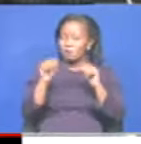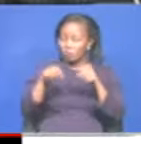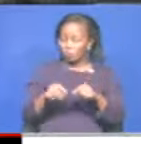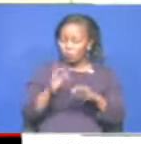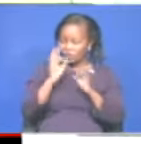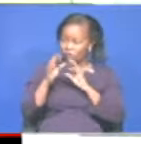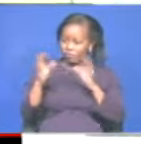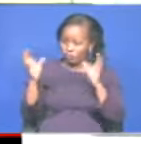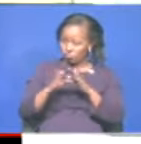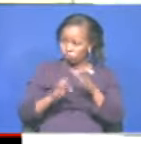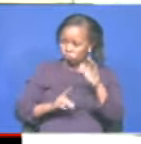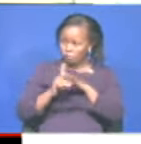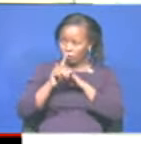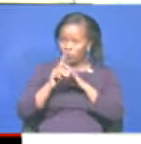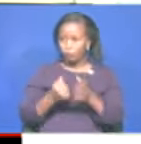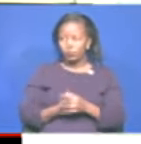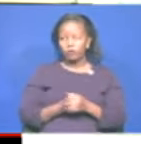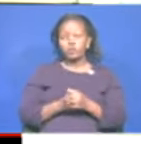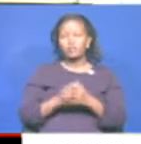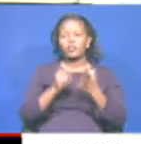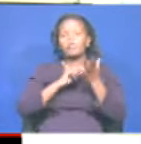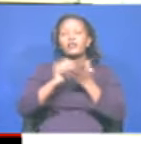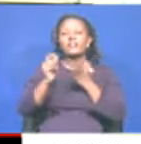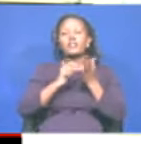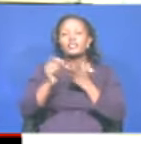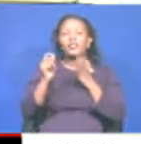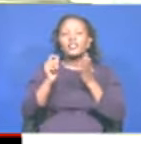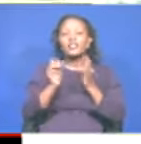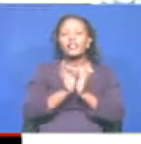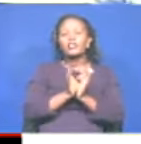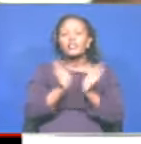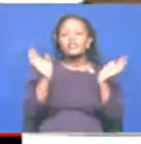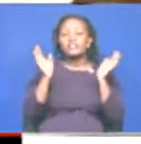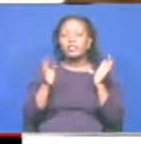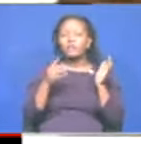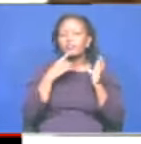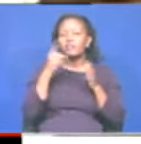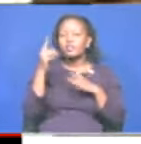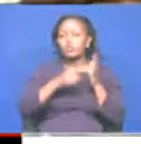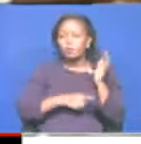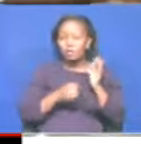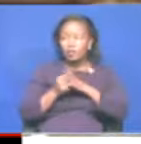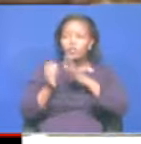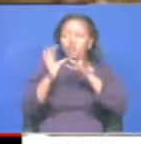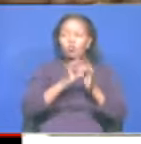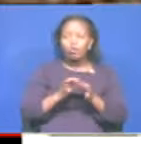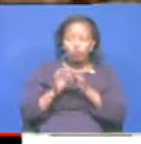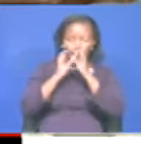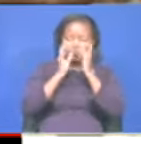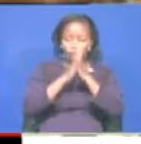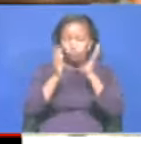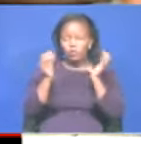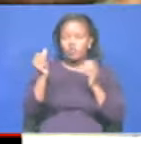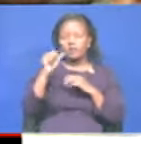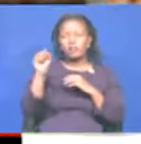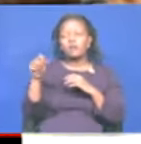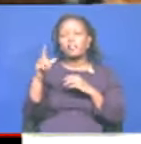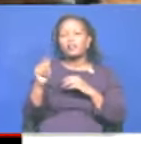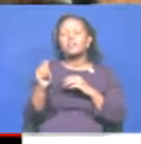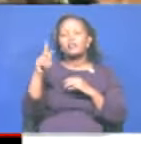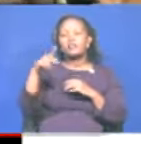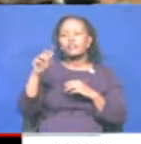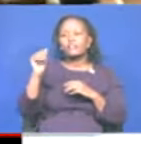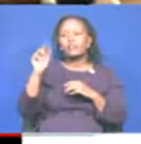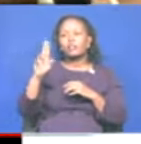NCCK General Secretary Reverend Canon Chris Kinyanjui said they will collaborate with St. Paul's University to train chaplains who